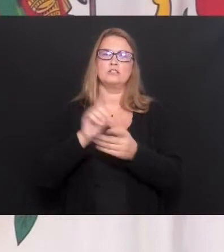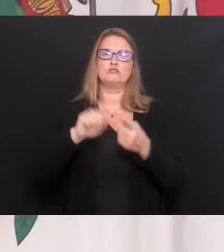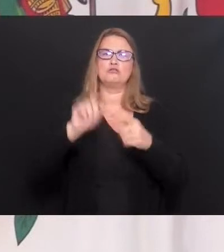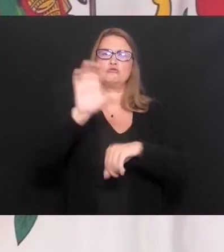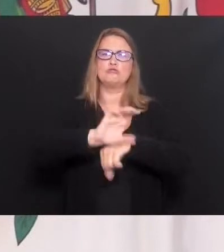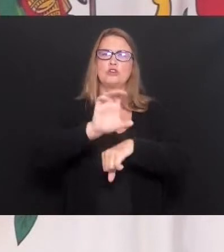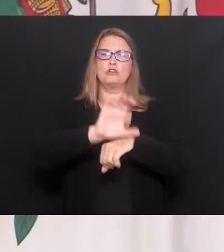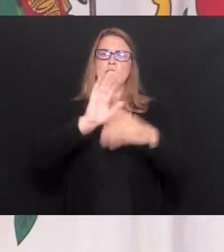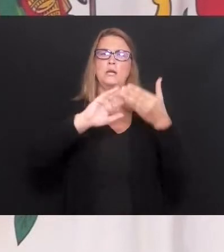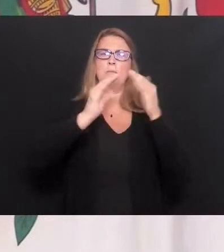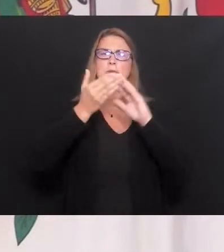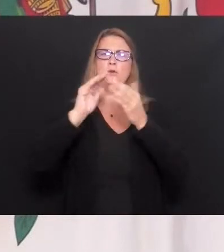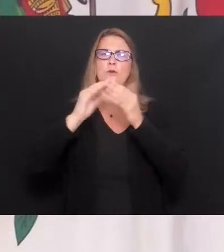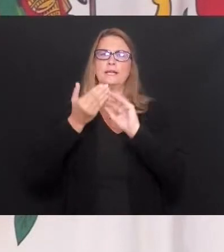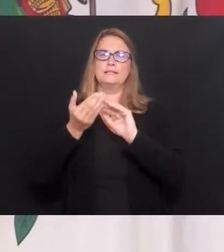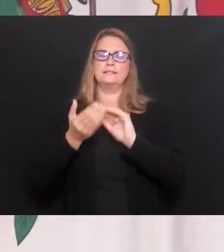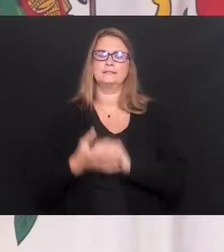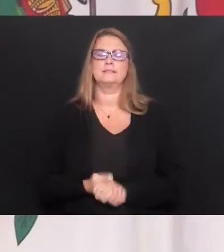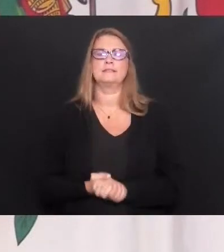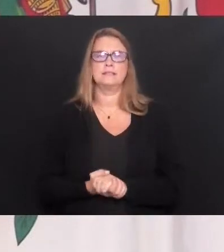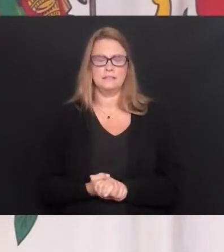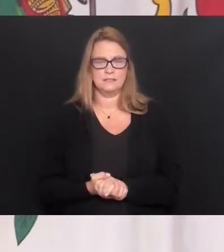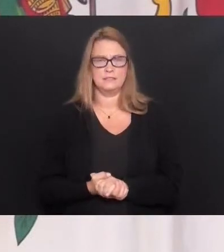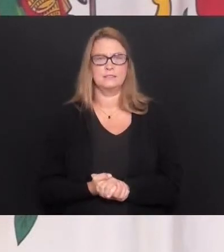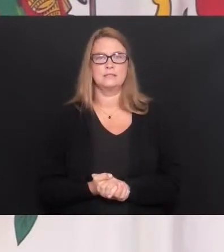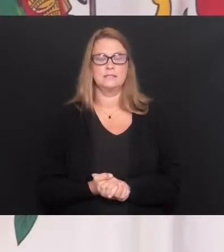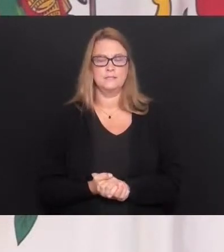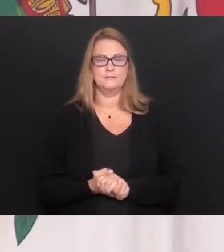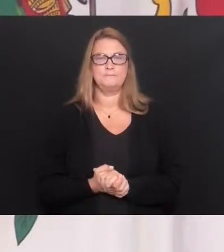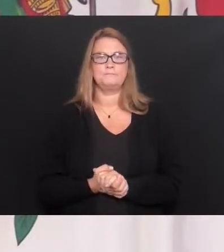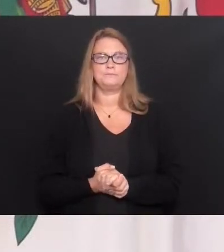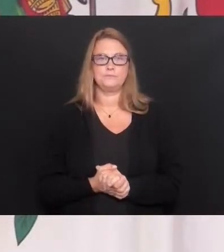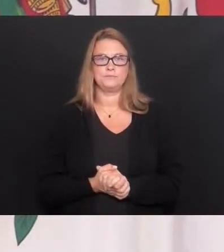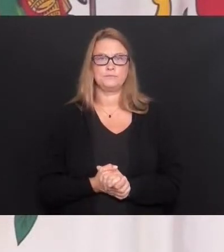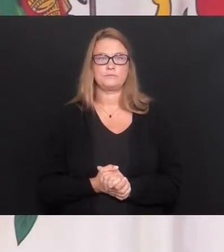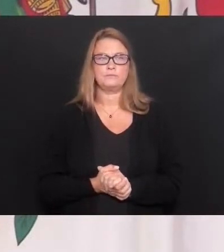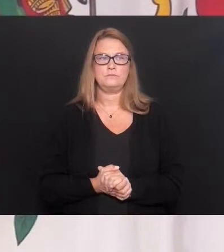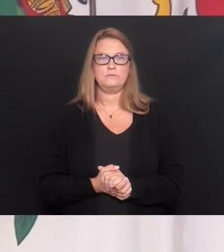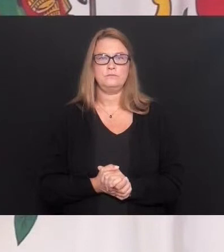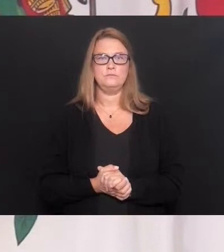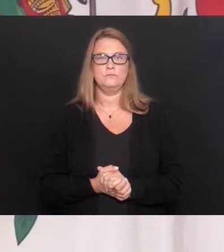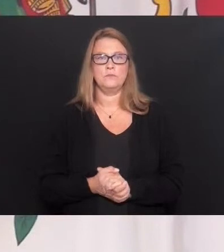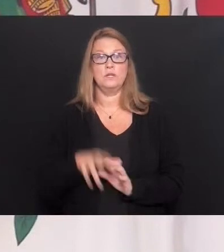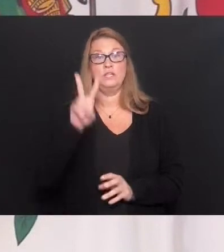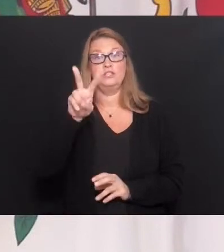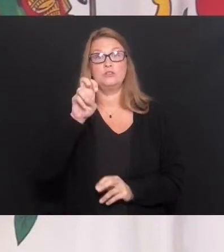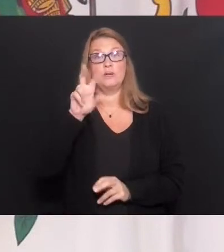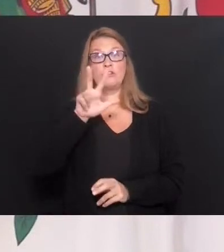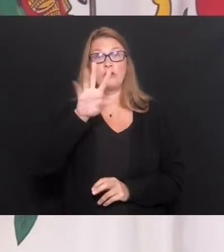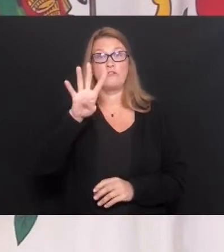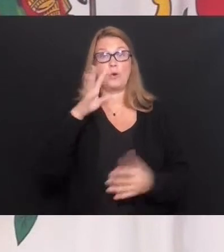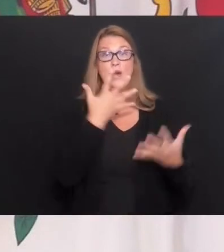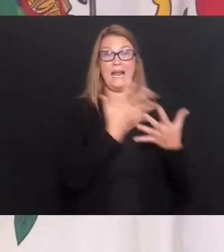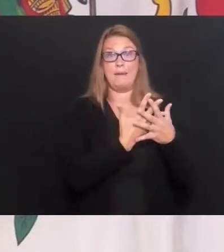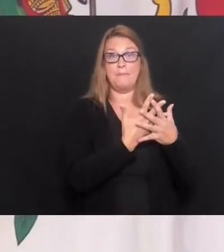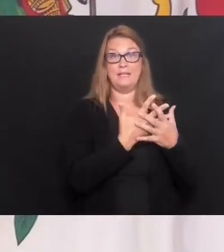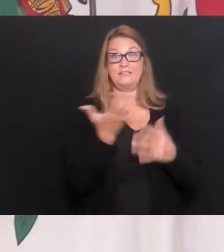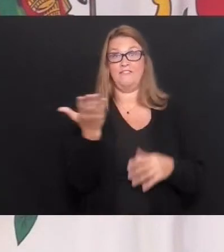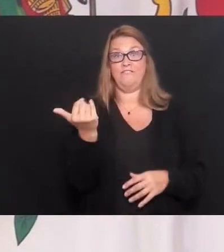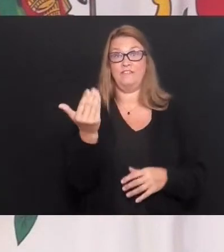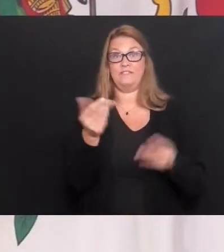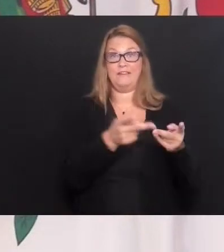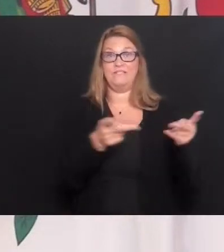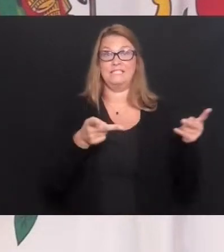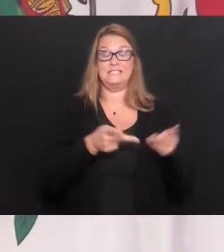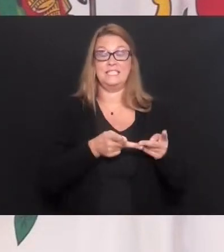mean, absolutely fantastic. Absolutely just terrific. Okay, we got 234 inmates at 15